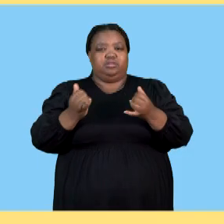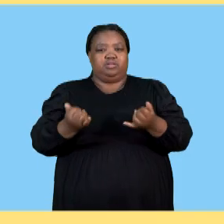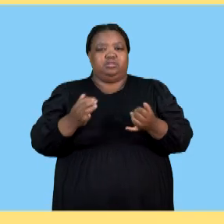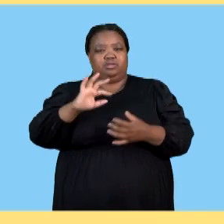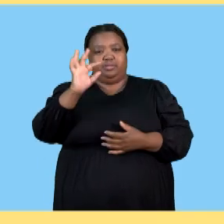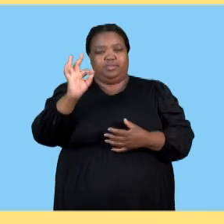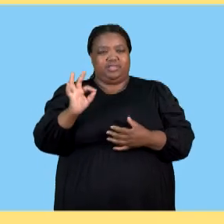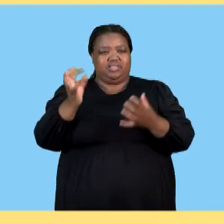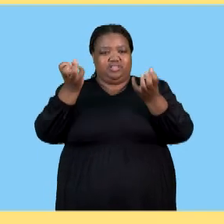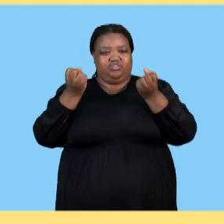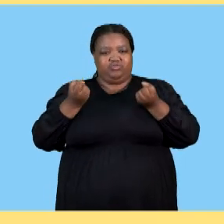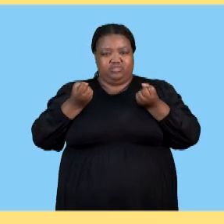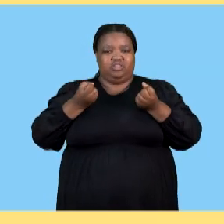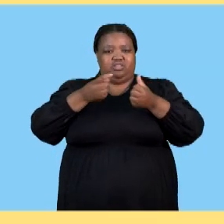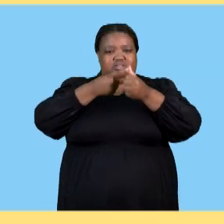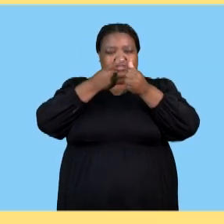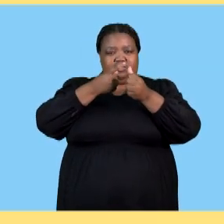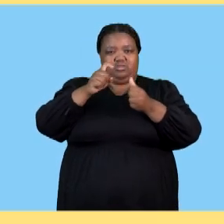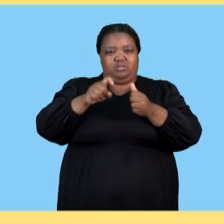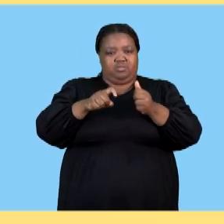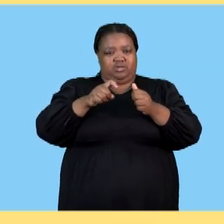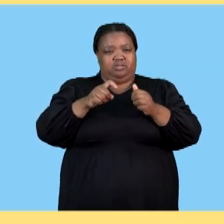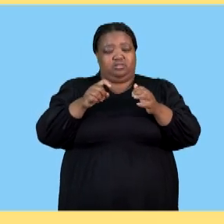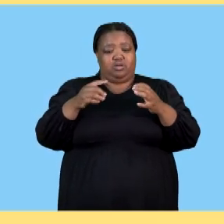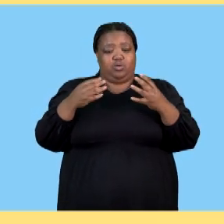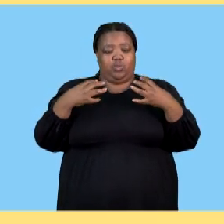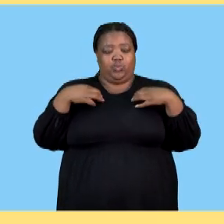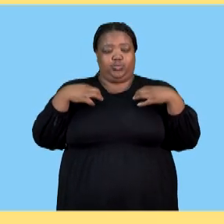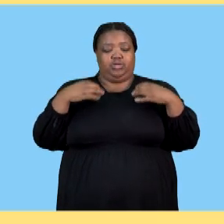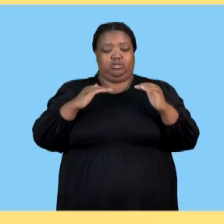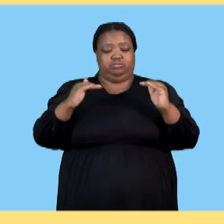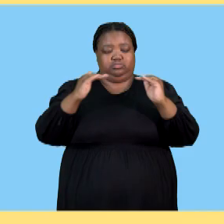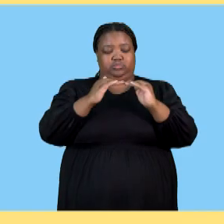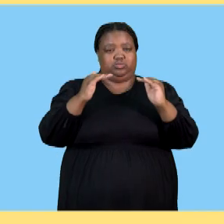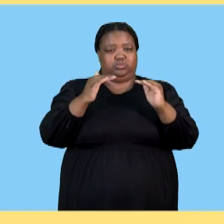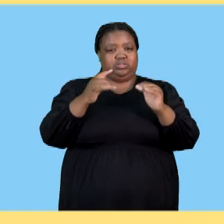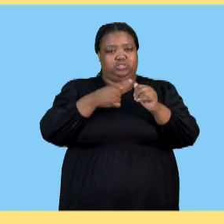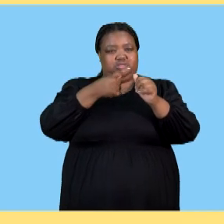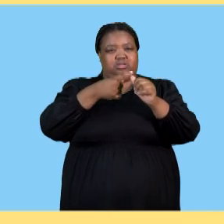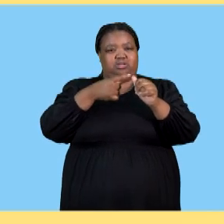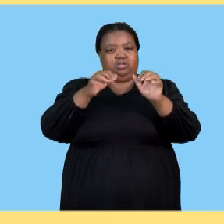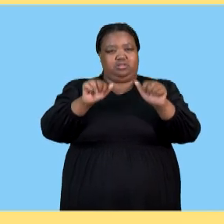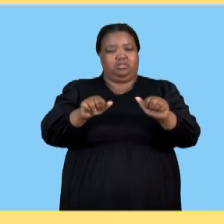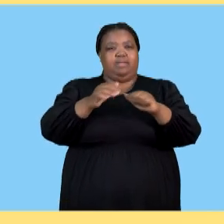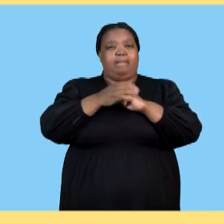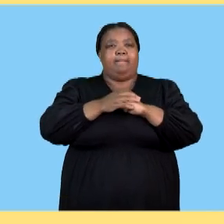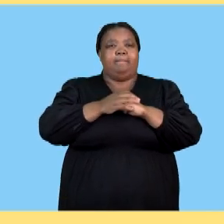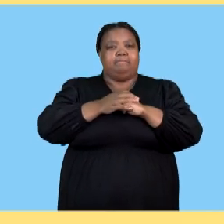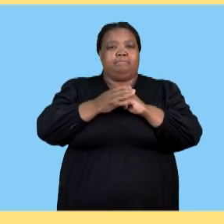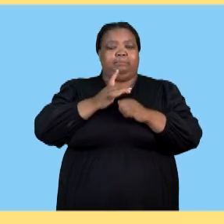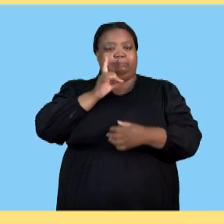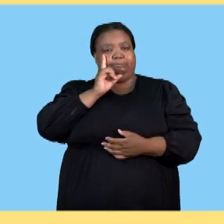us to calculate the percentage return on average owner's equity. All right? Let's come and